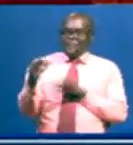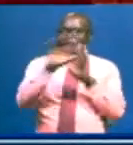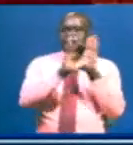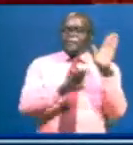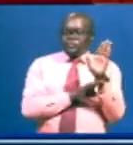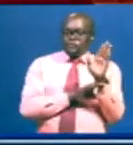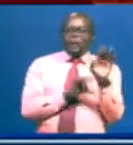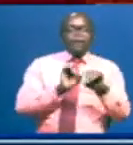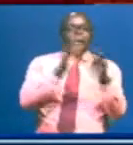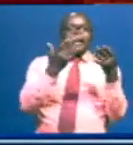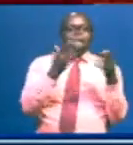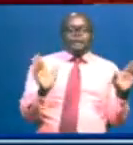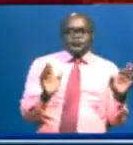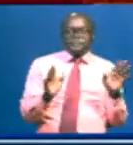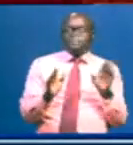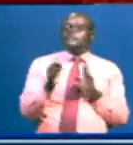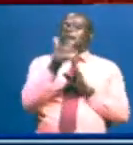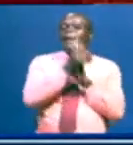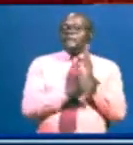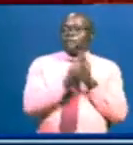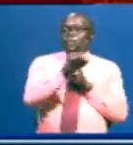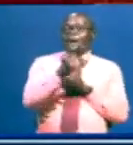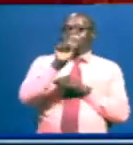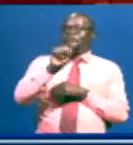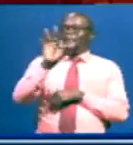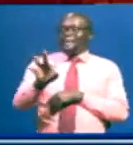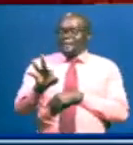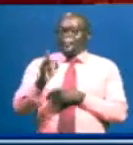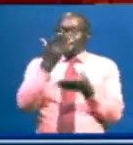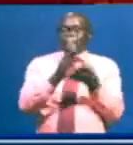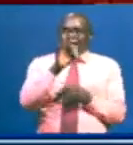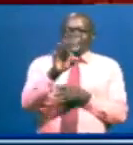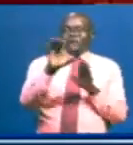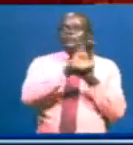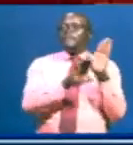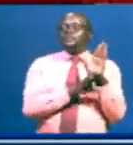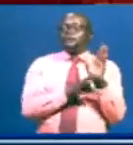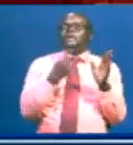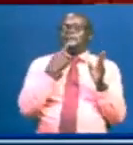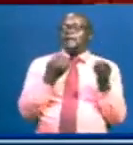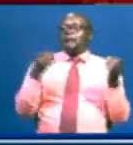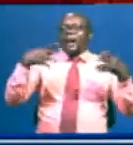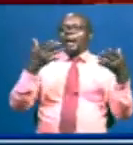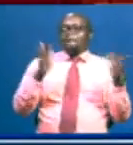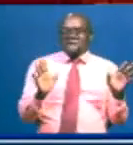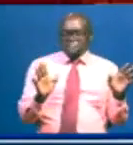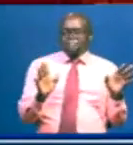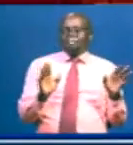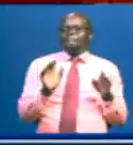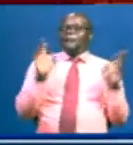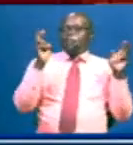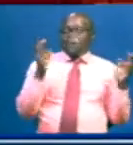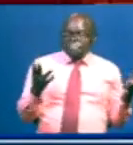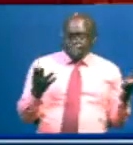clear. Article 153.3 of the Constitution states clearly, and I quote, that